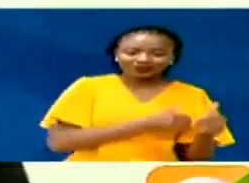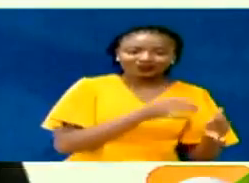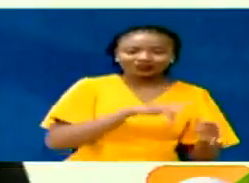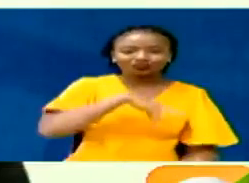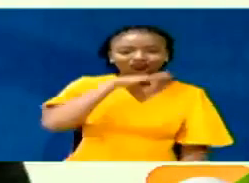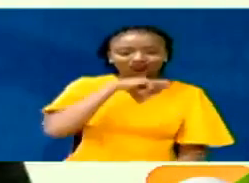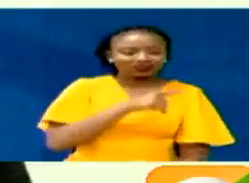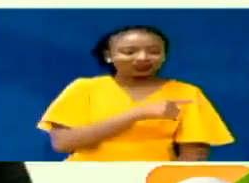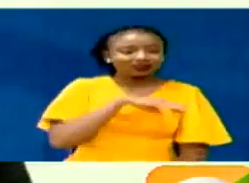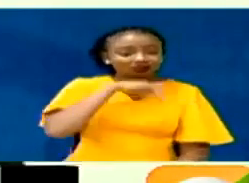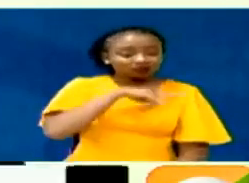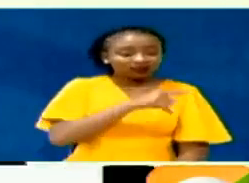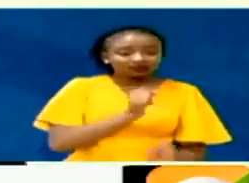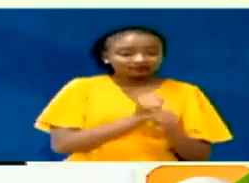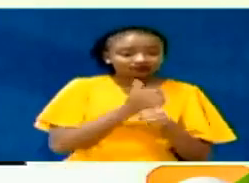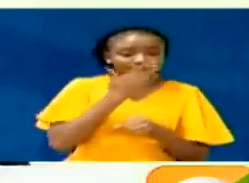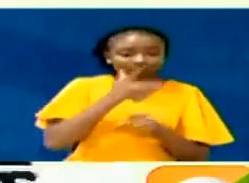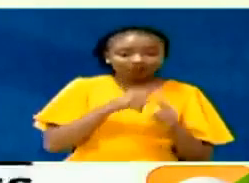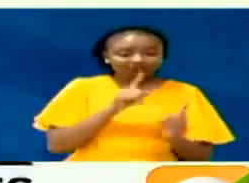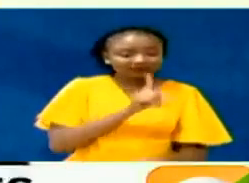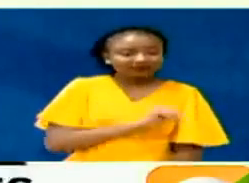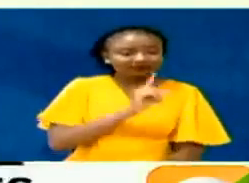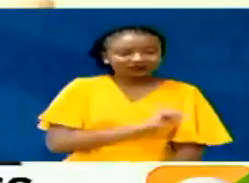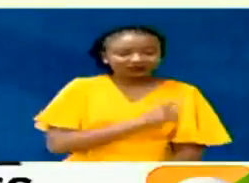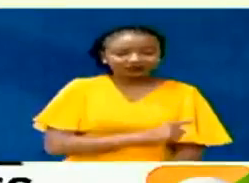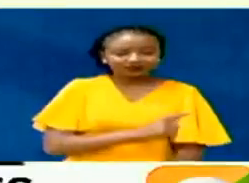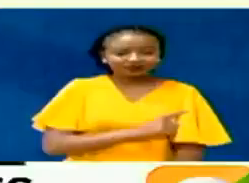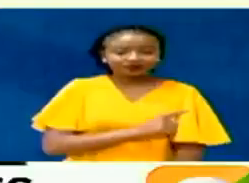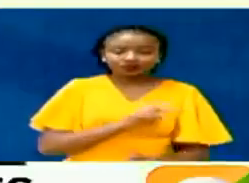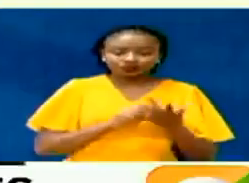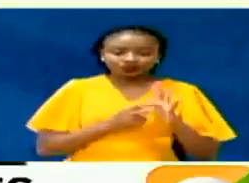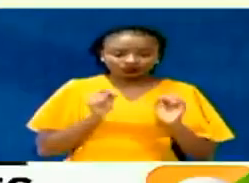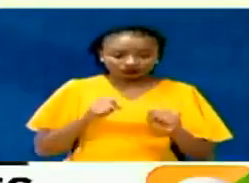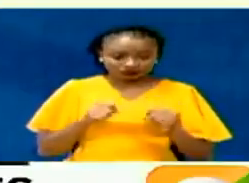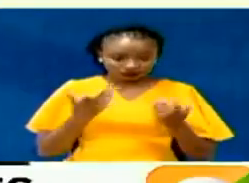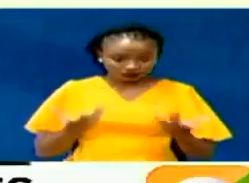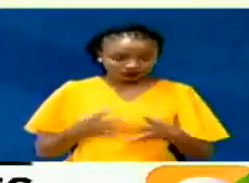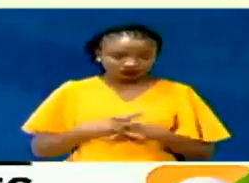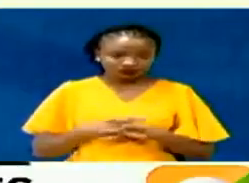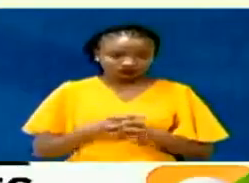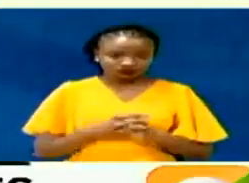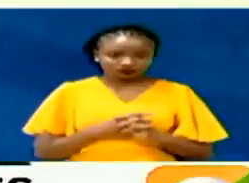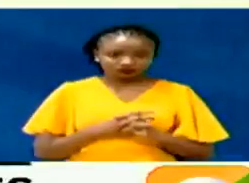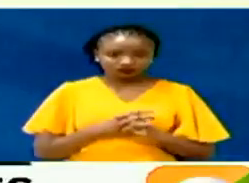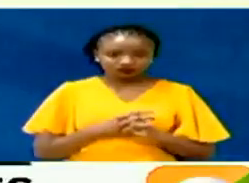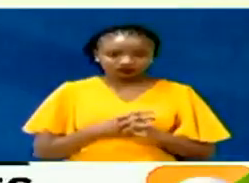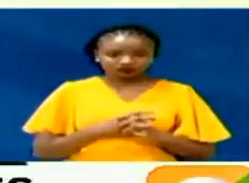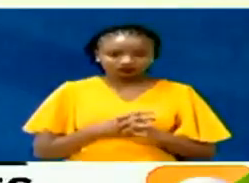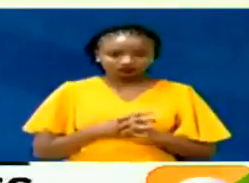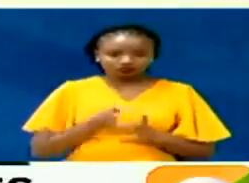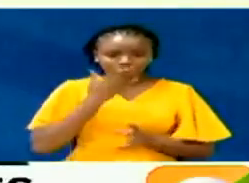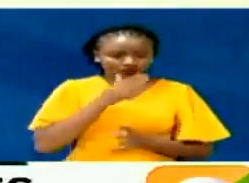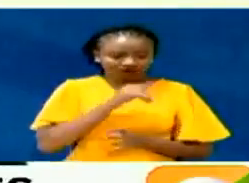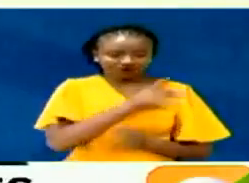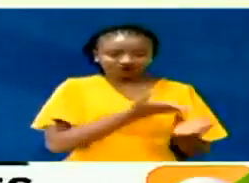low cost producing country, there is possibility that there could be some levels of smuggling of